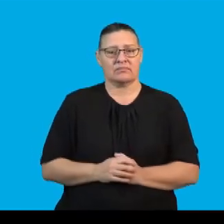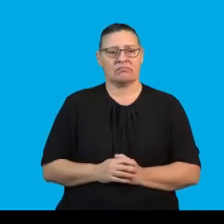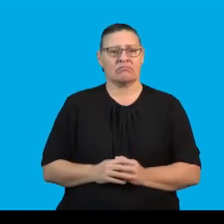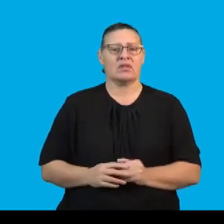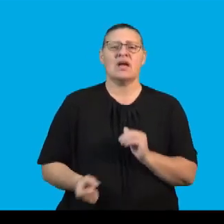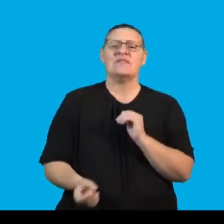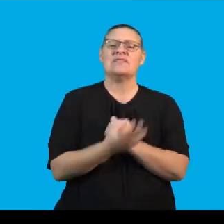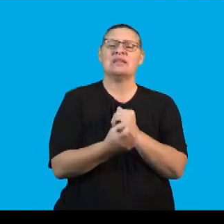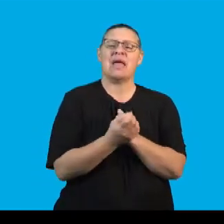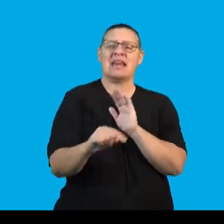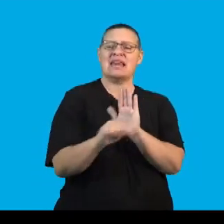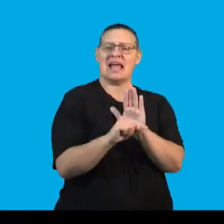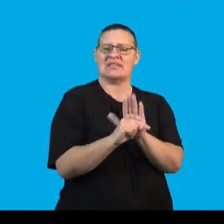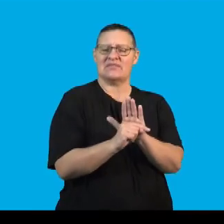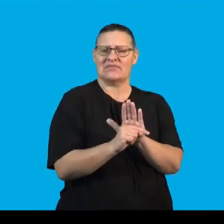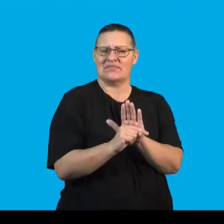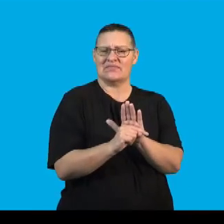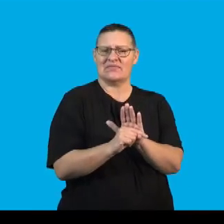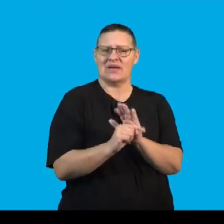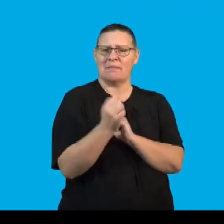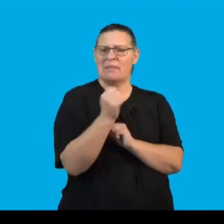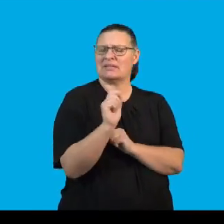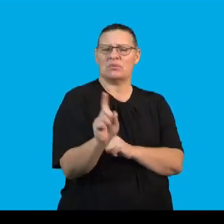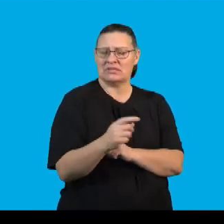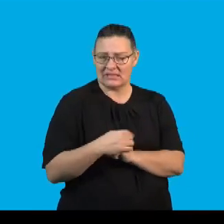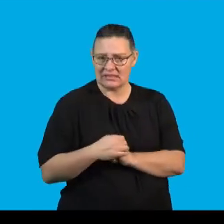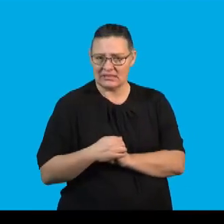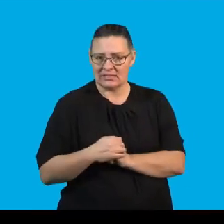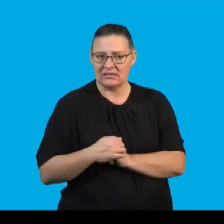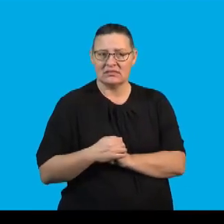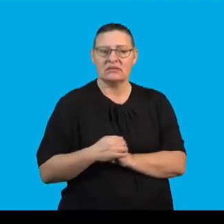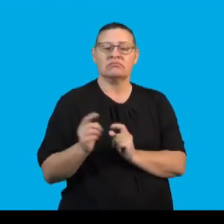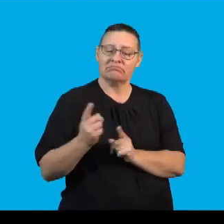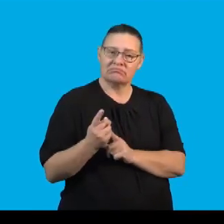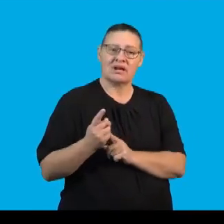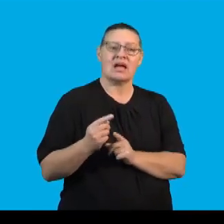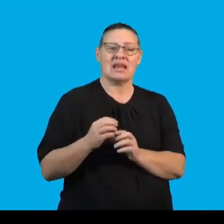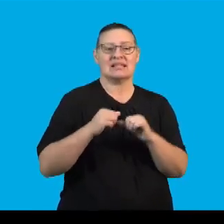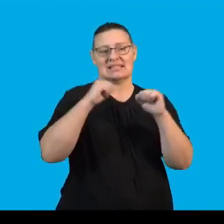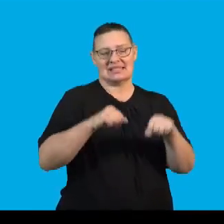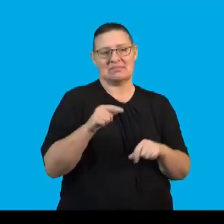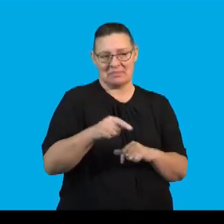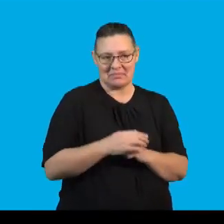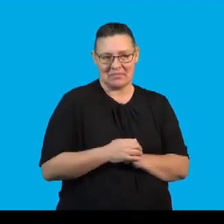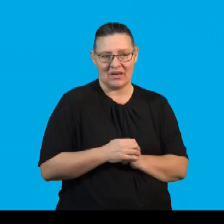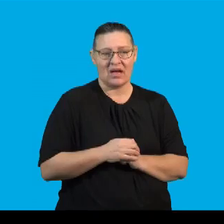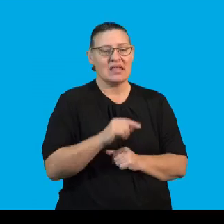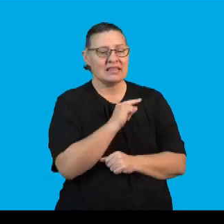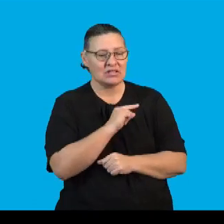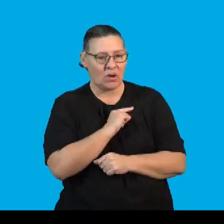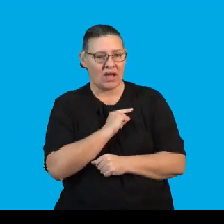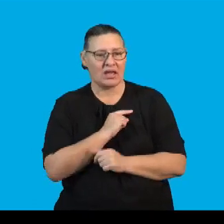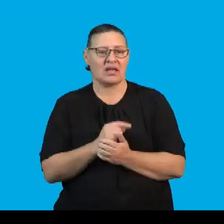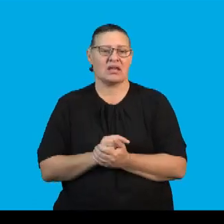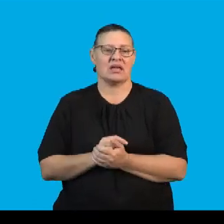Let us speak about negative feedback mechanism. This is also addressed in endocrine system. Hence, we've